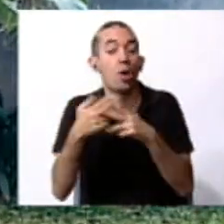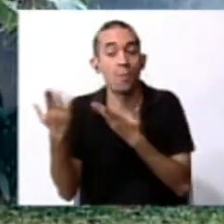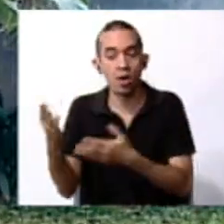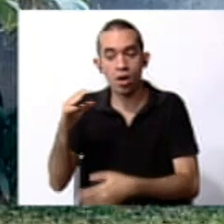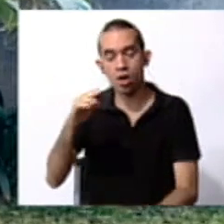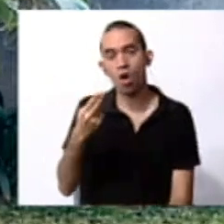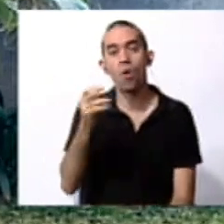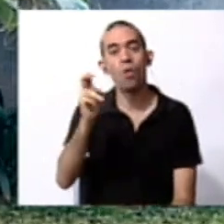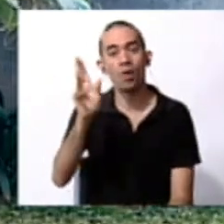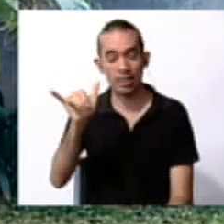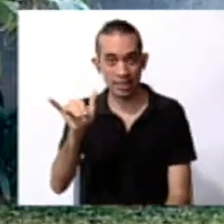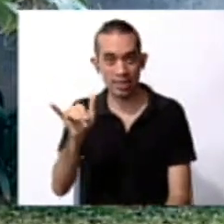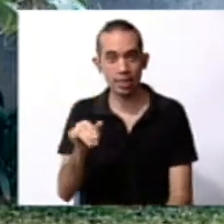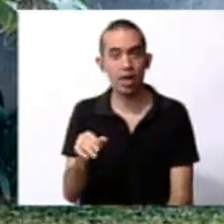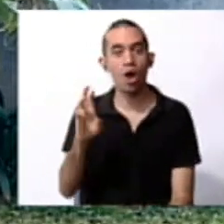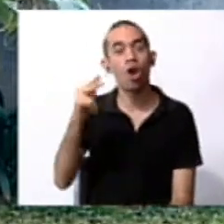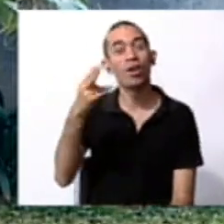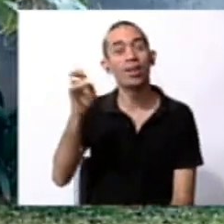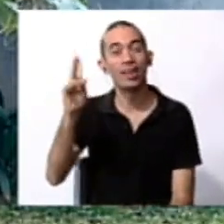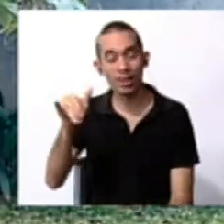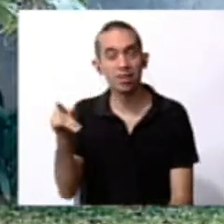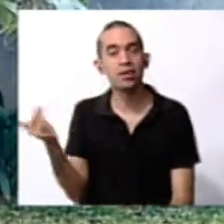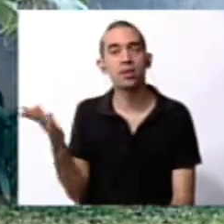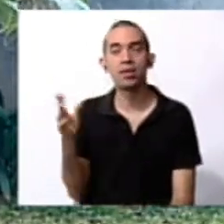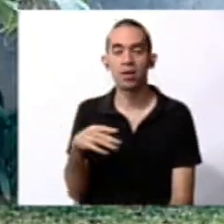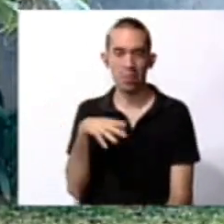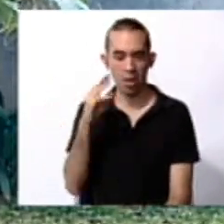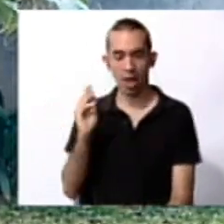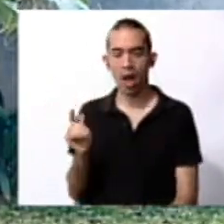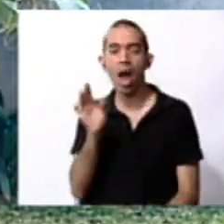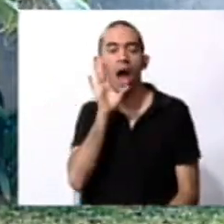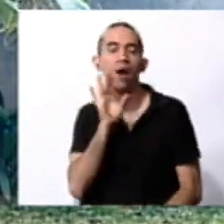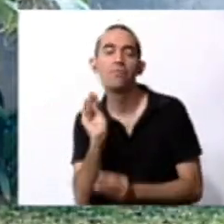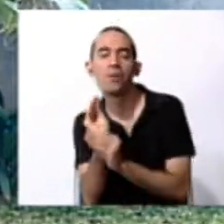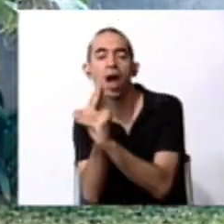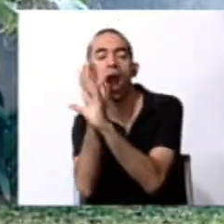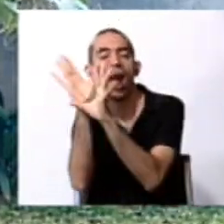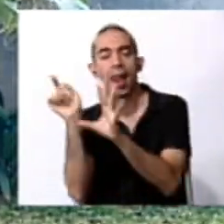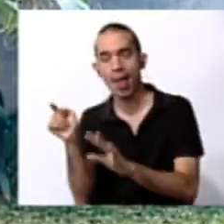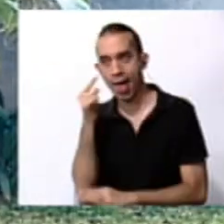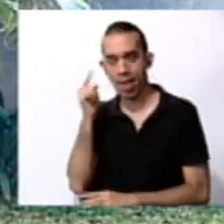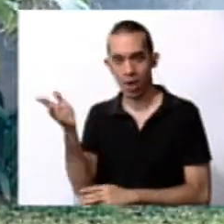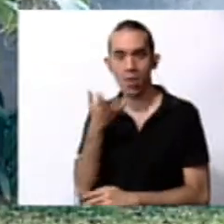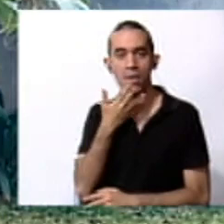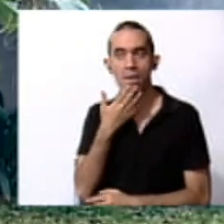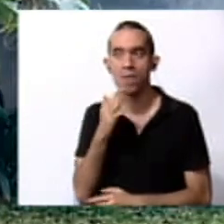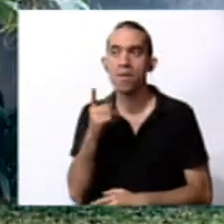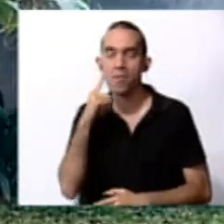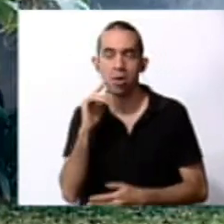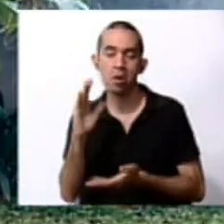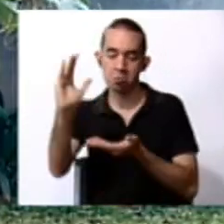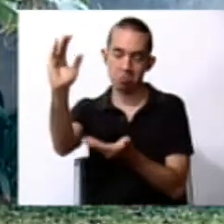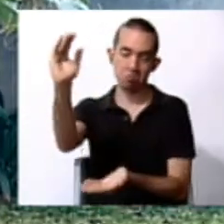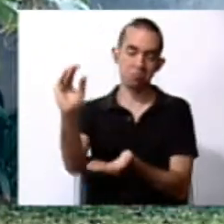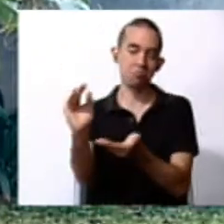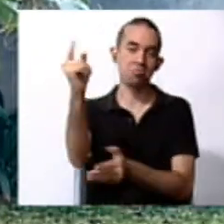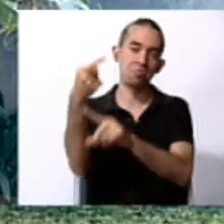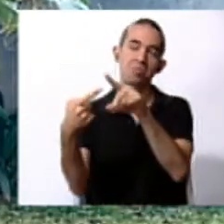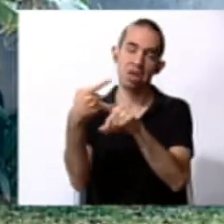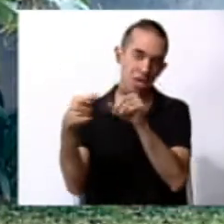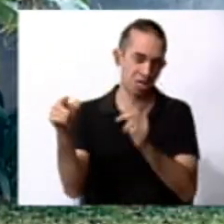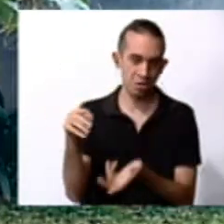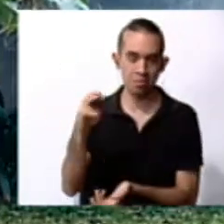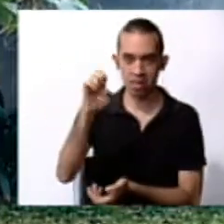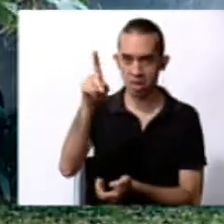Holly. Holly is beige. It is medium size.